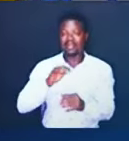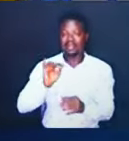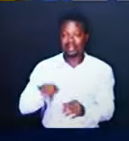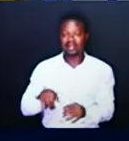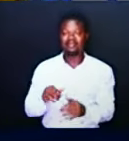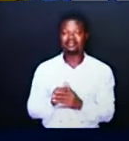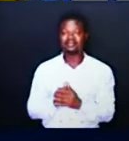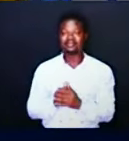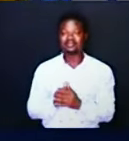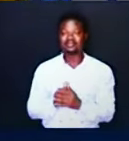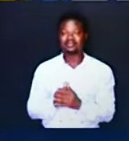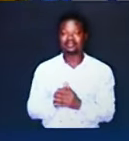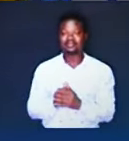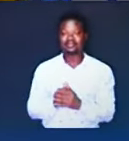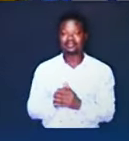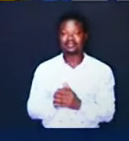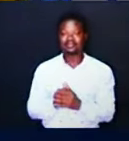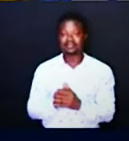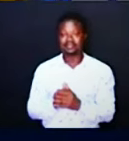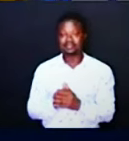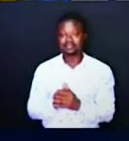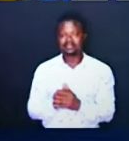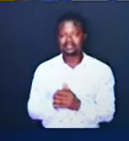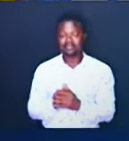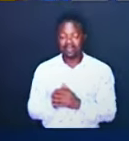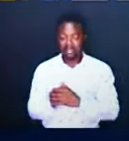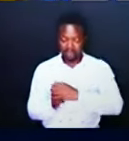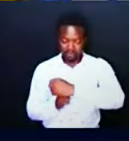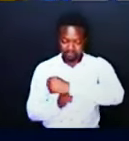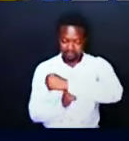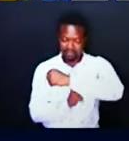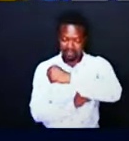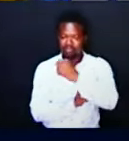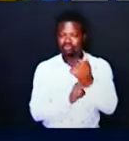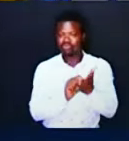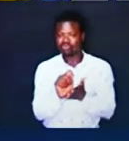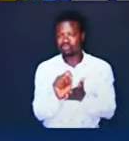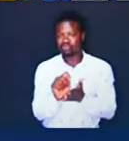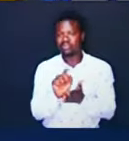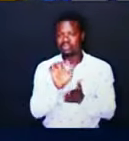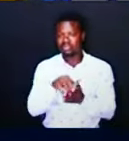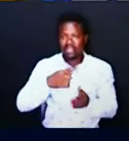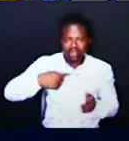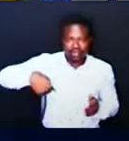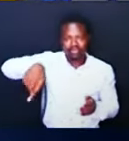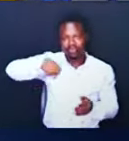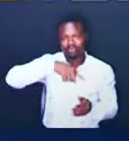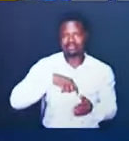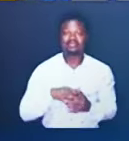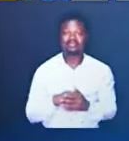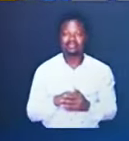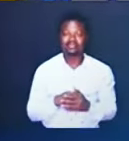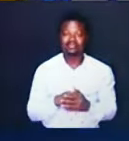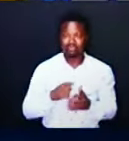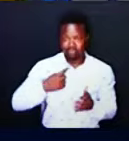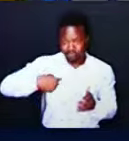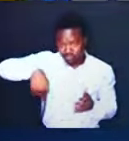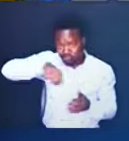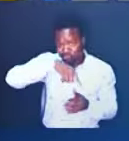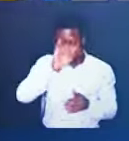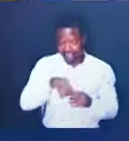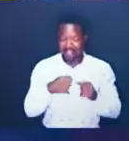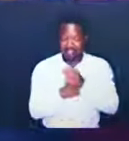The pillar and foundation of truth. Ye no kware fedum ene no